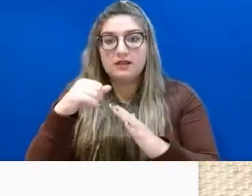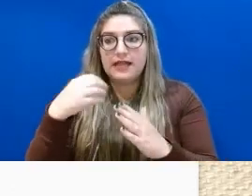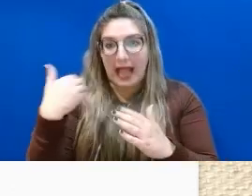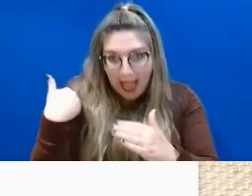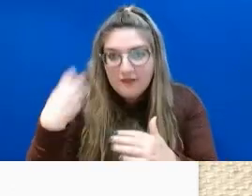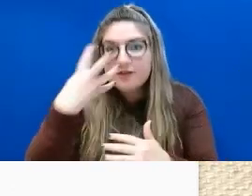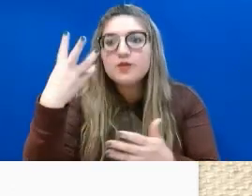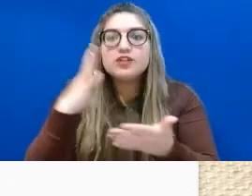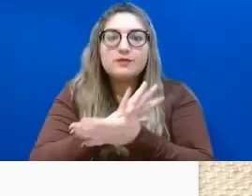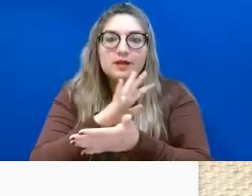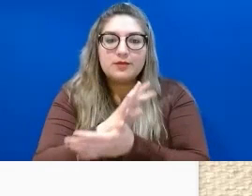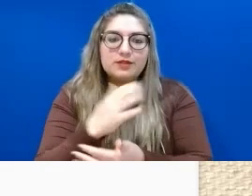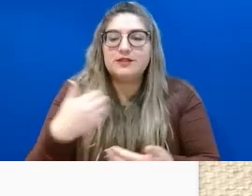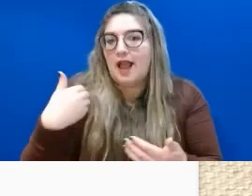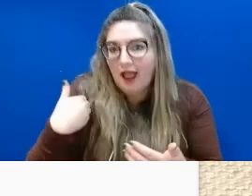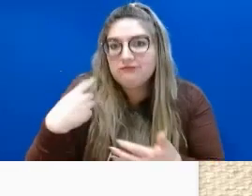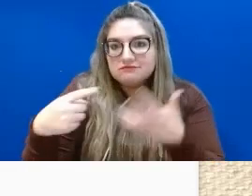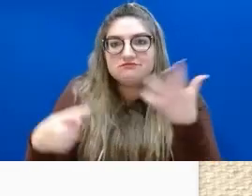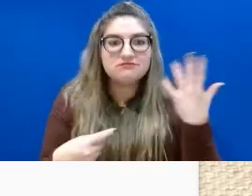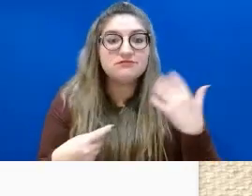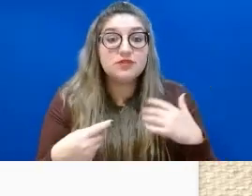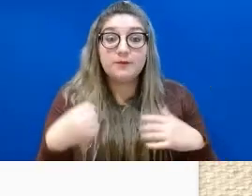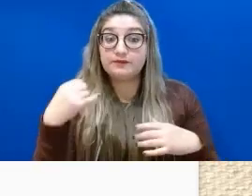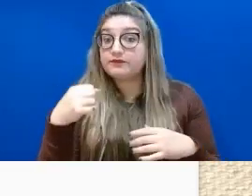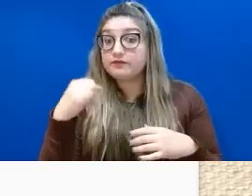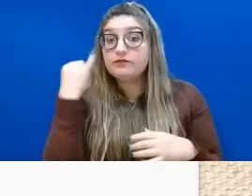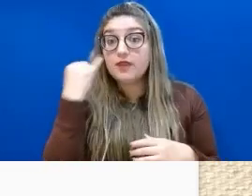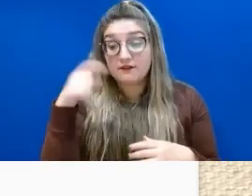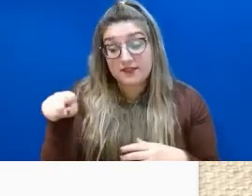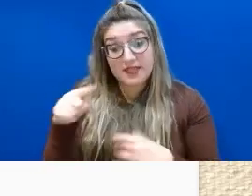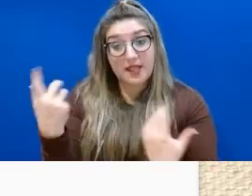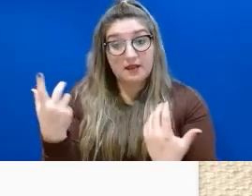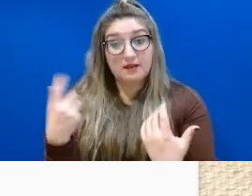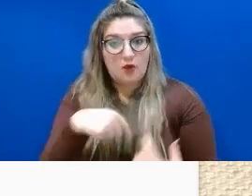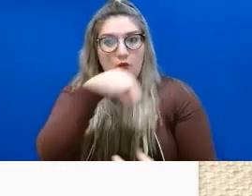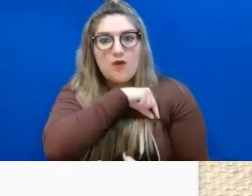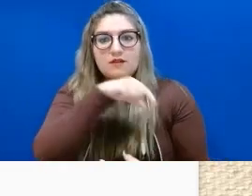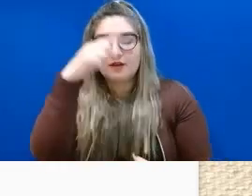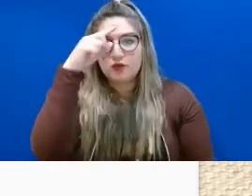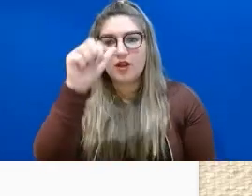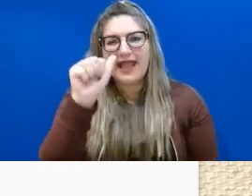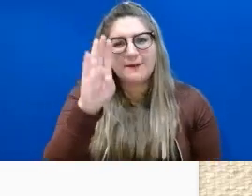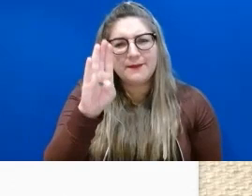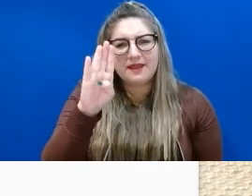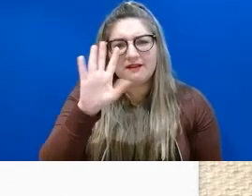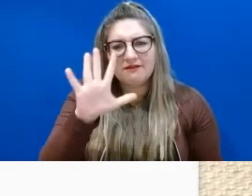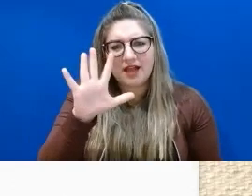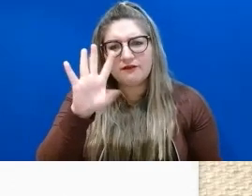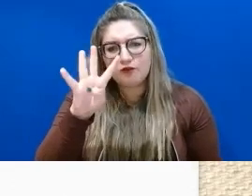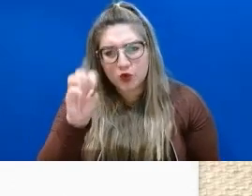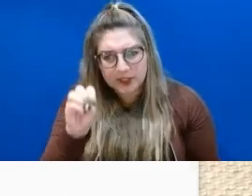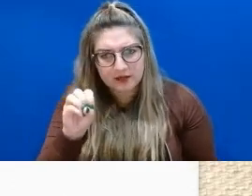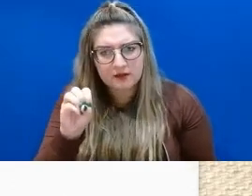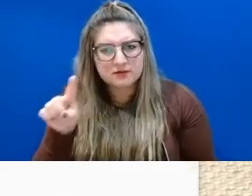a dreamer as long as they qualify for the AB 540 legislation, which is that they came to the California school for 3 years and they graduated from high school